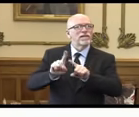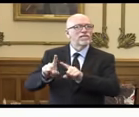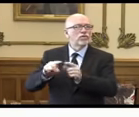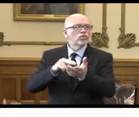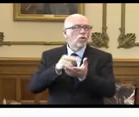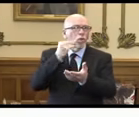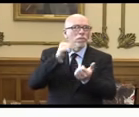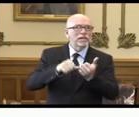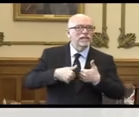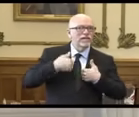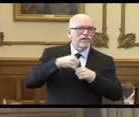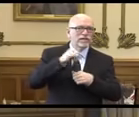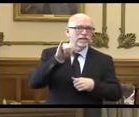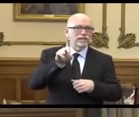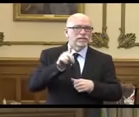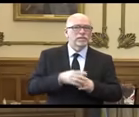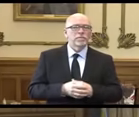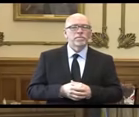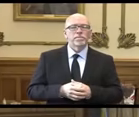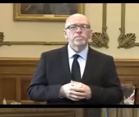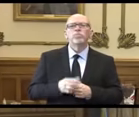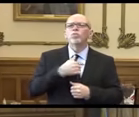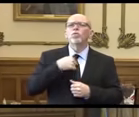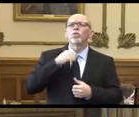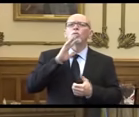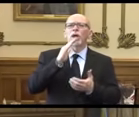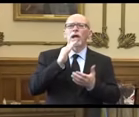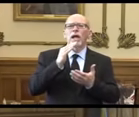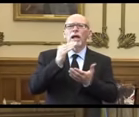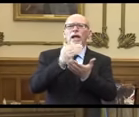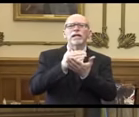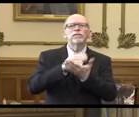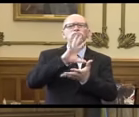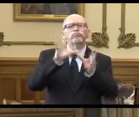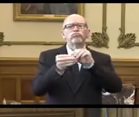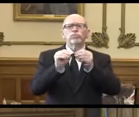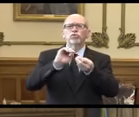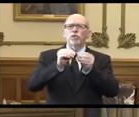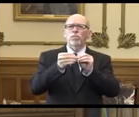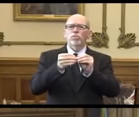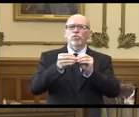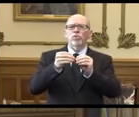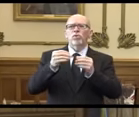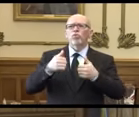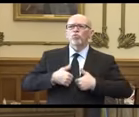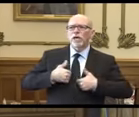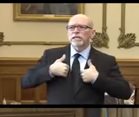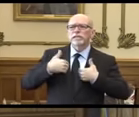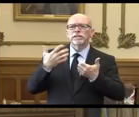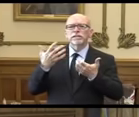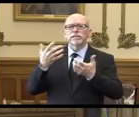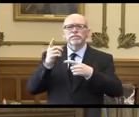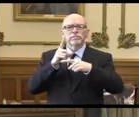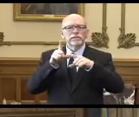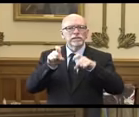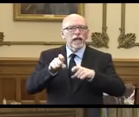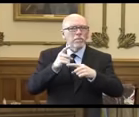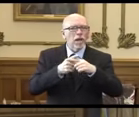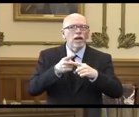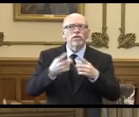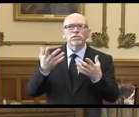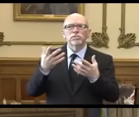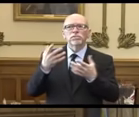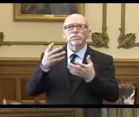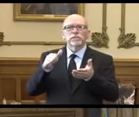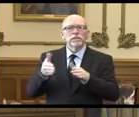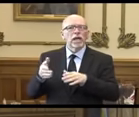state. Now, we will be listing the aggregate number of facilities and the number of residents who have tested positive. We are